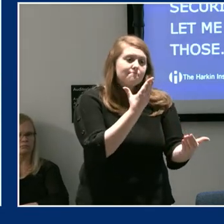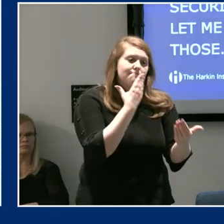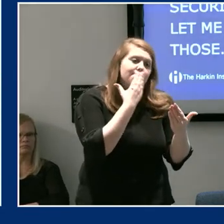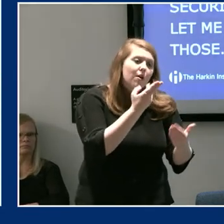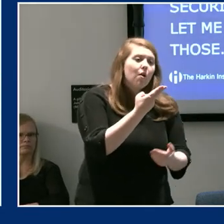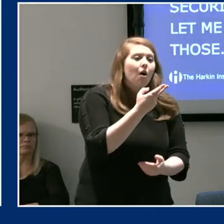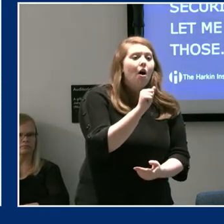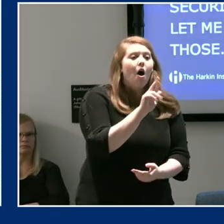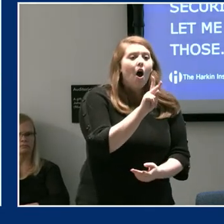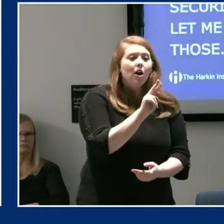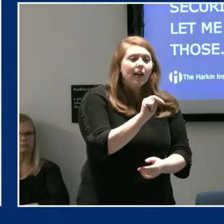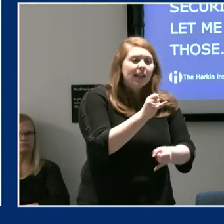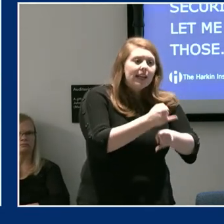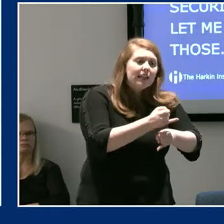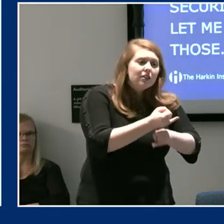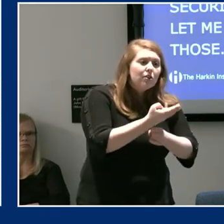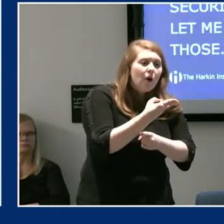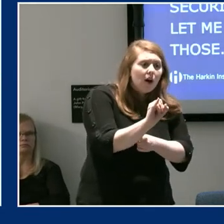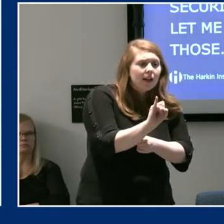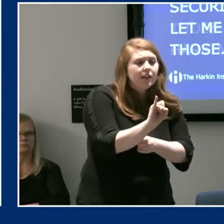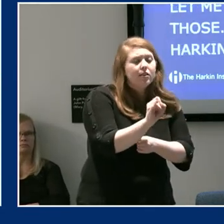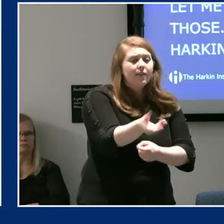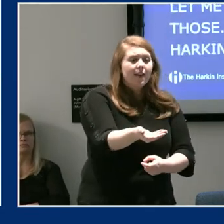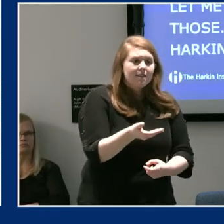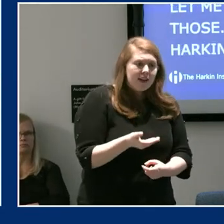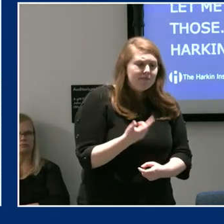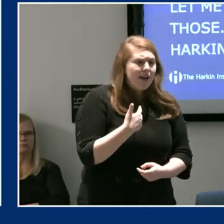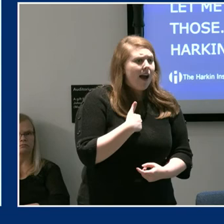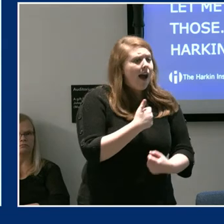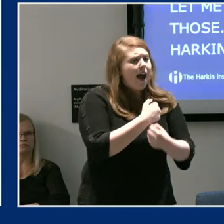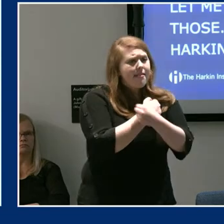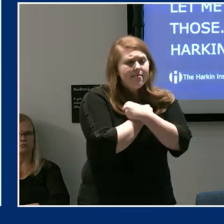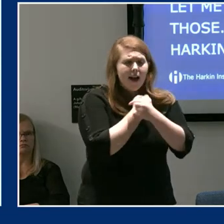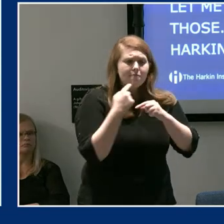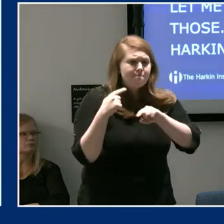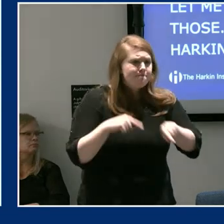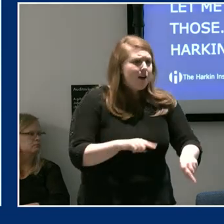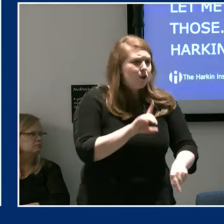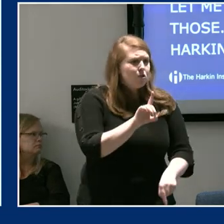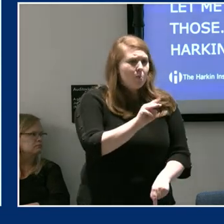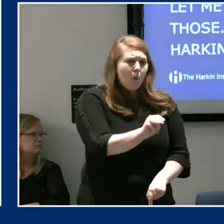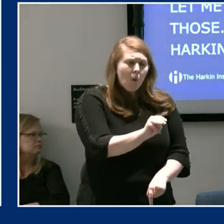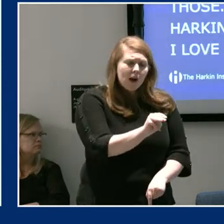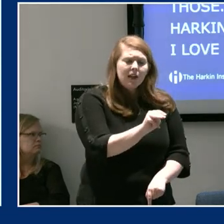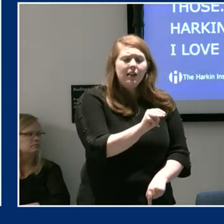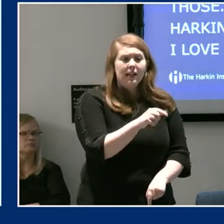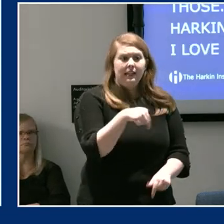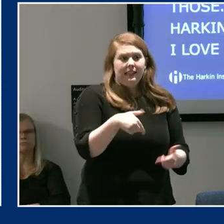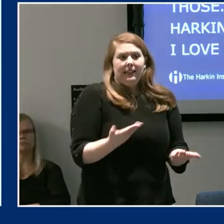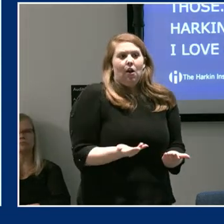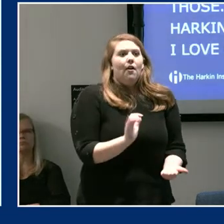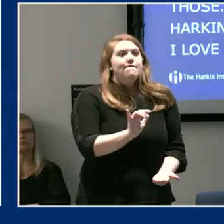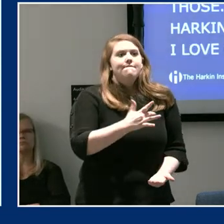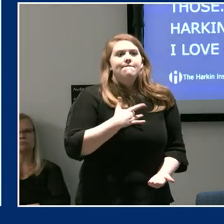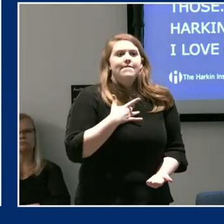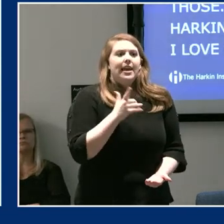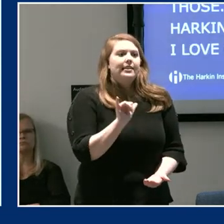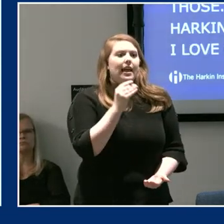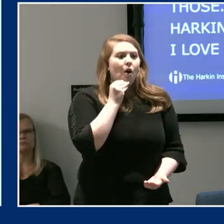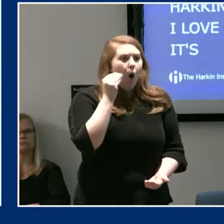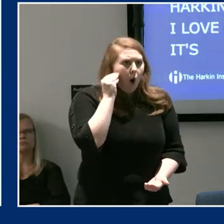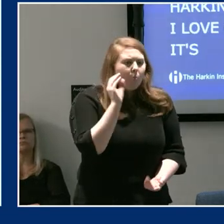for inviting me. I love coming to Des Moines. It's practically home for me. Right. Home is Omaha.